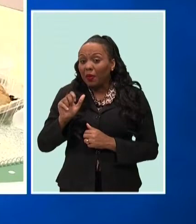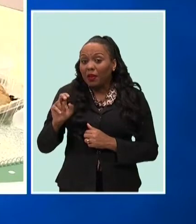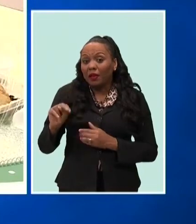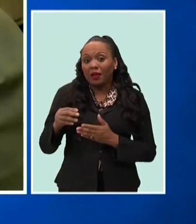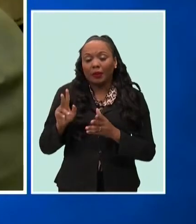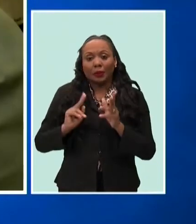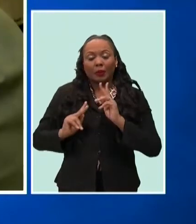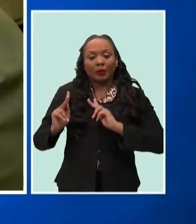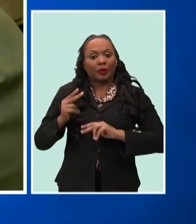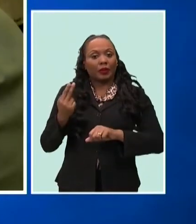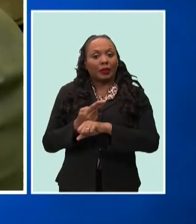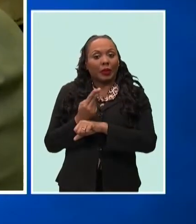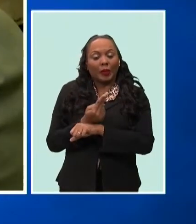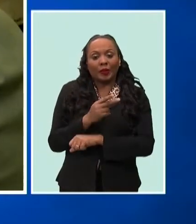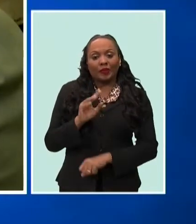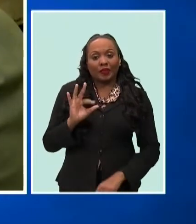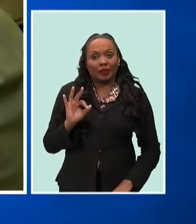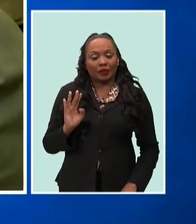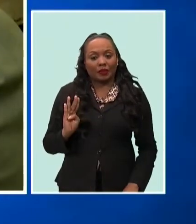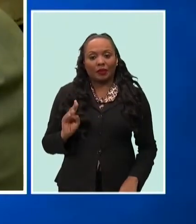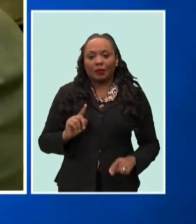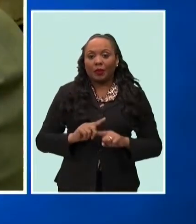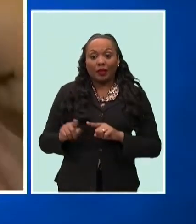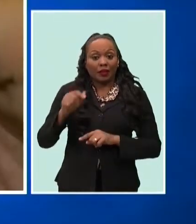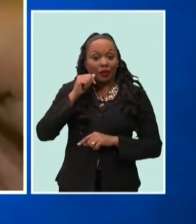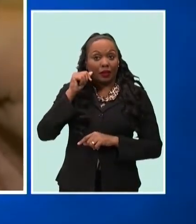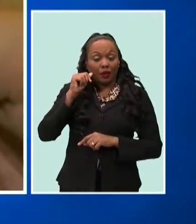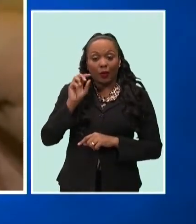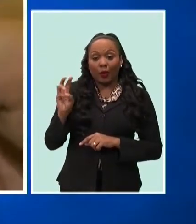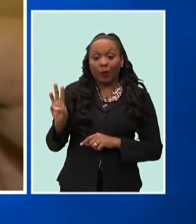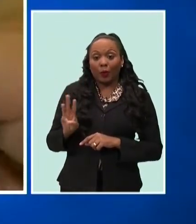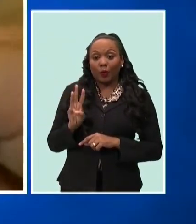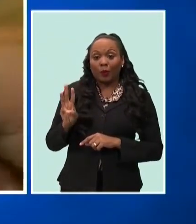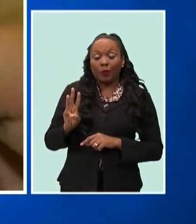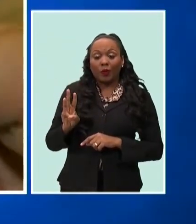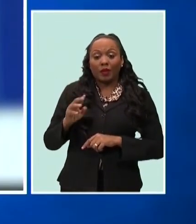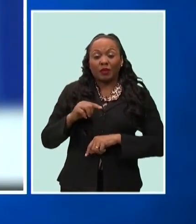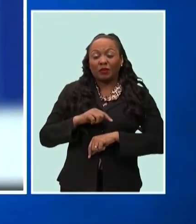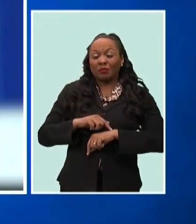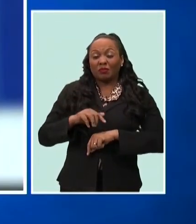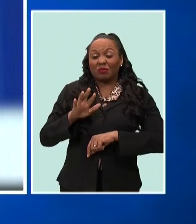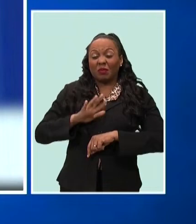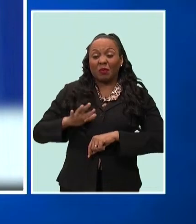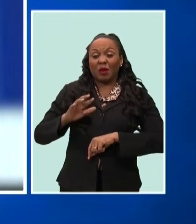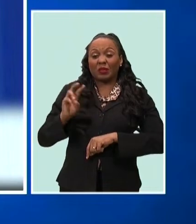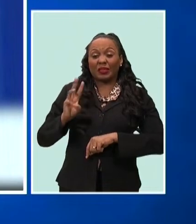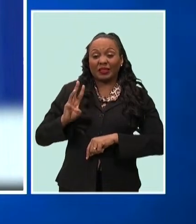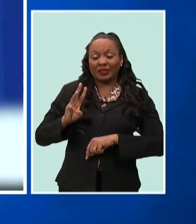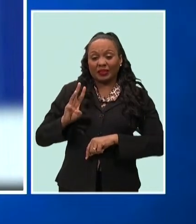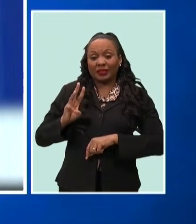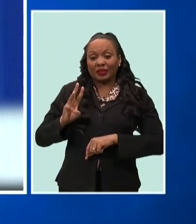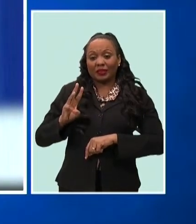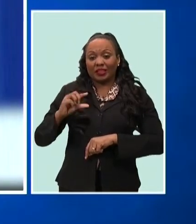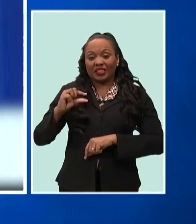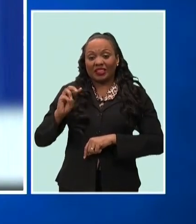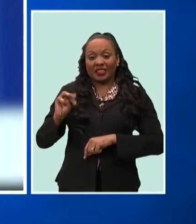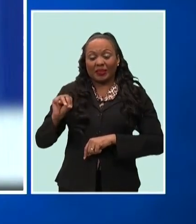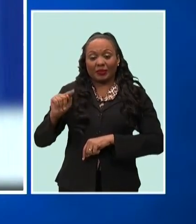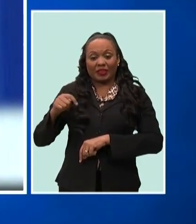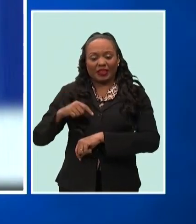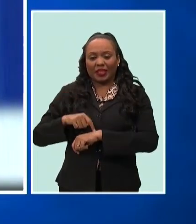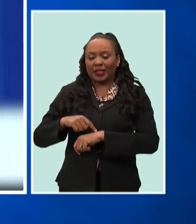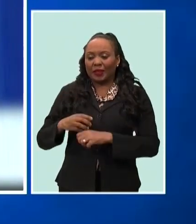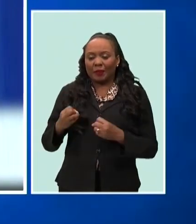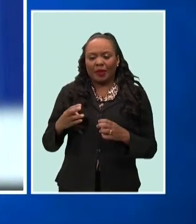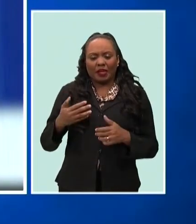population, use Facebook. But on Wednesday from around 16 GMT, Many of them tried and failed